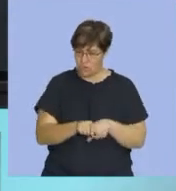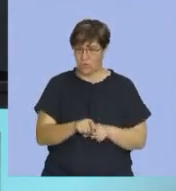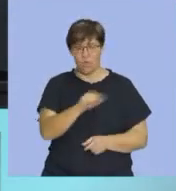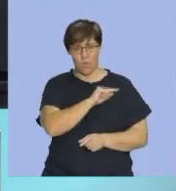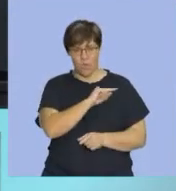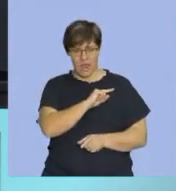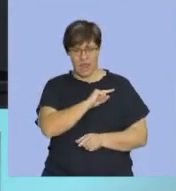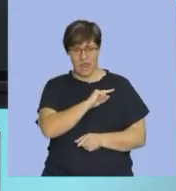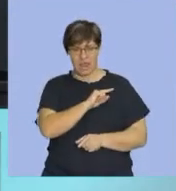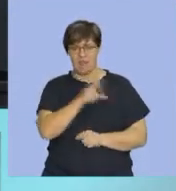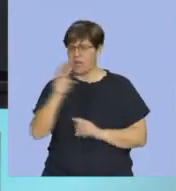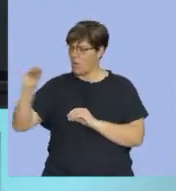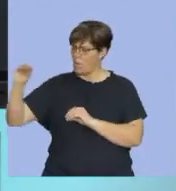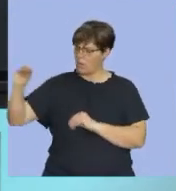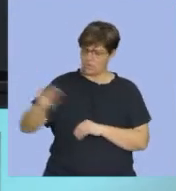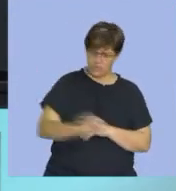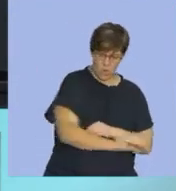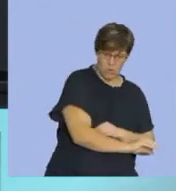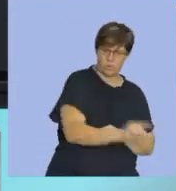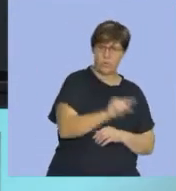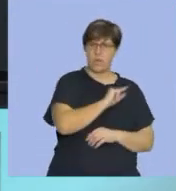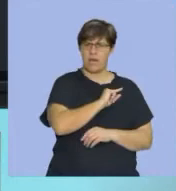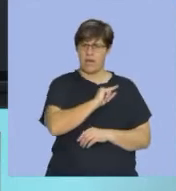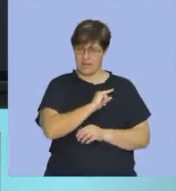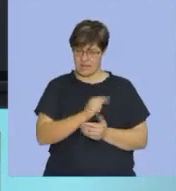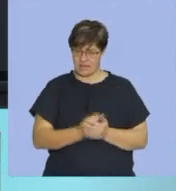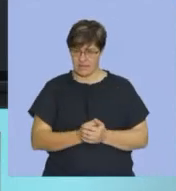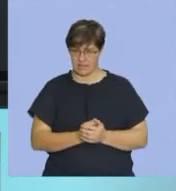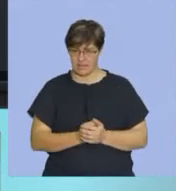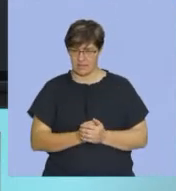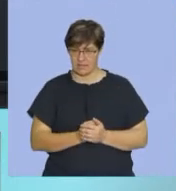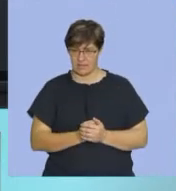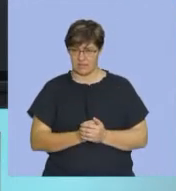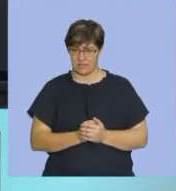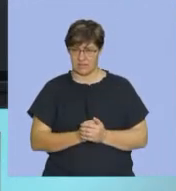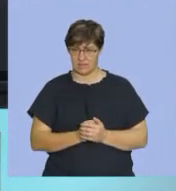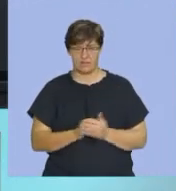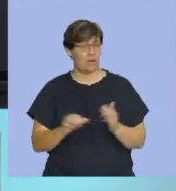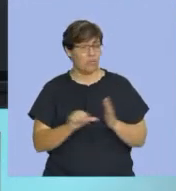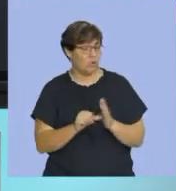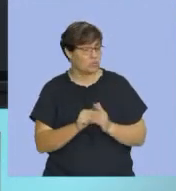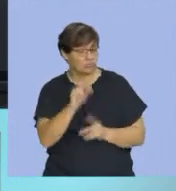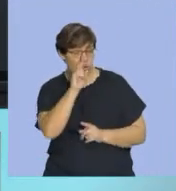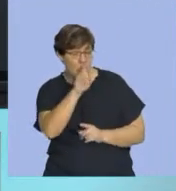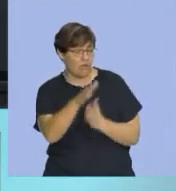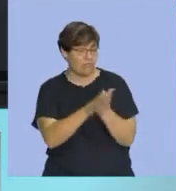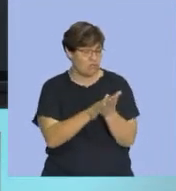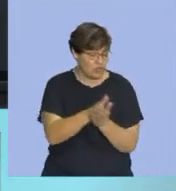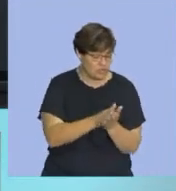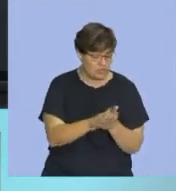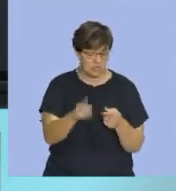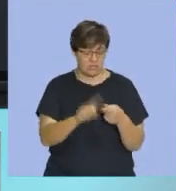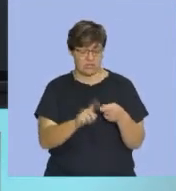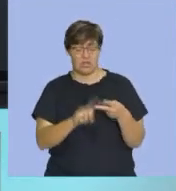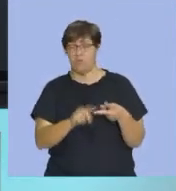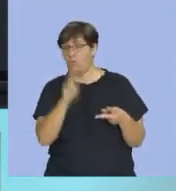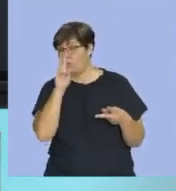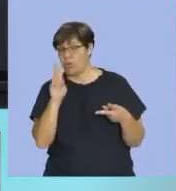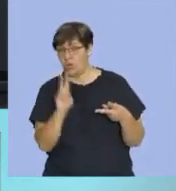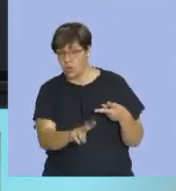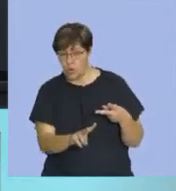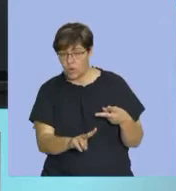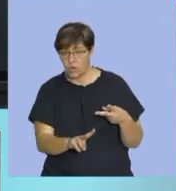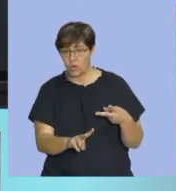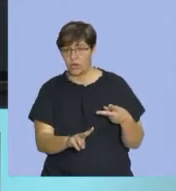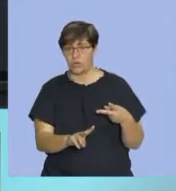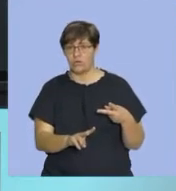know what's making the object move down the slope, okay? Will be important when we look at friction, will be important when we look